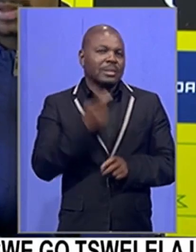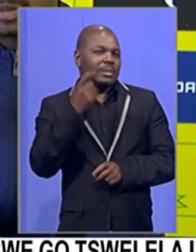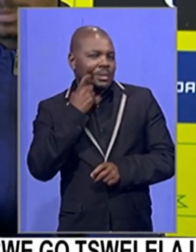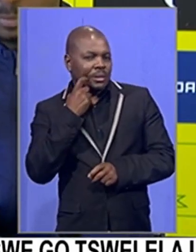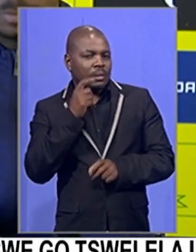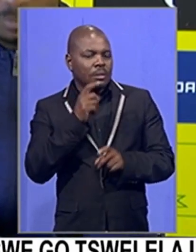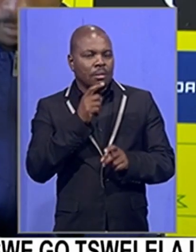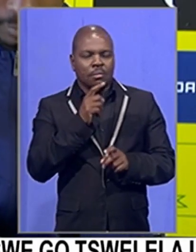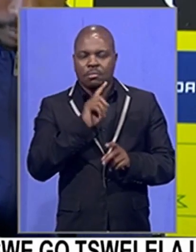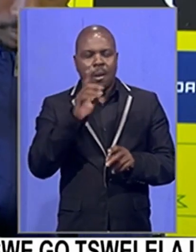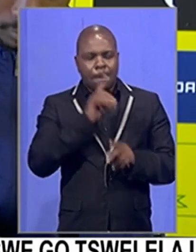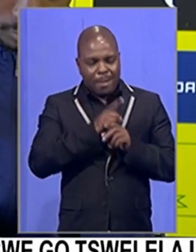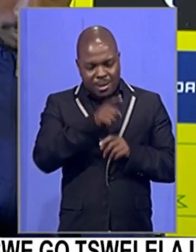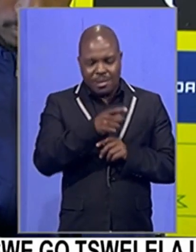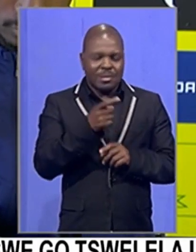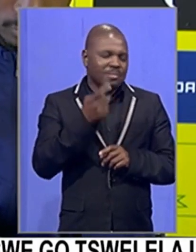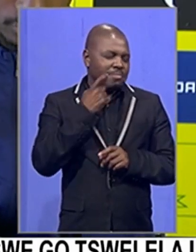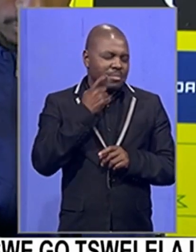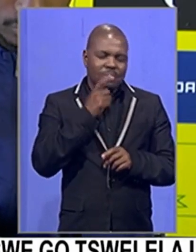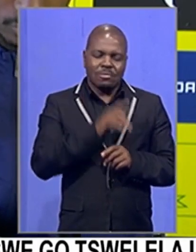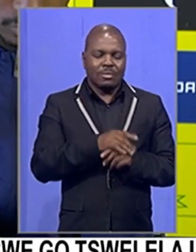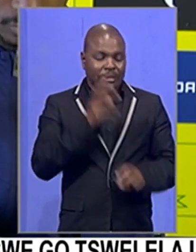is a very difficult league.